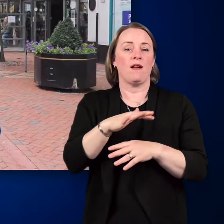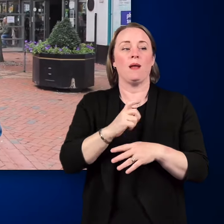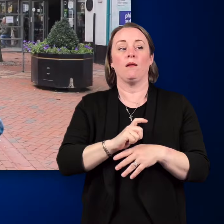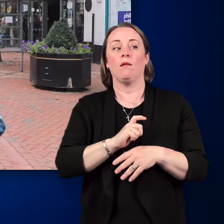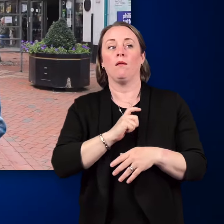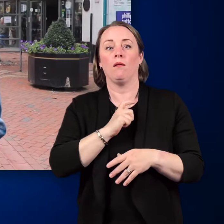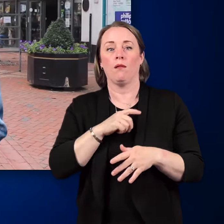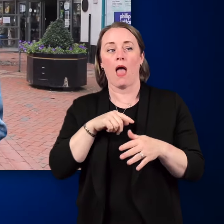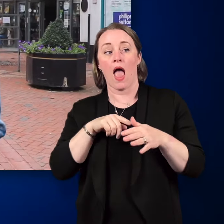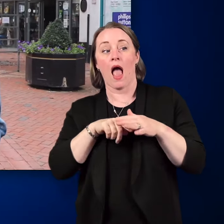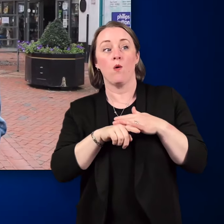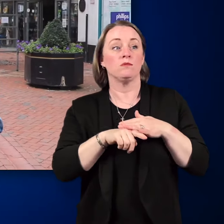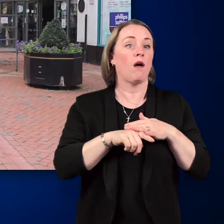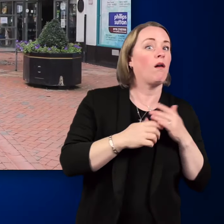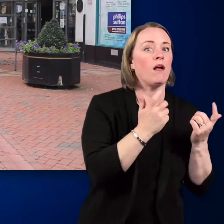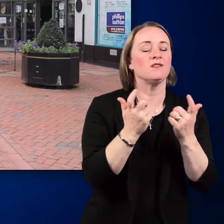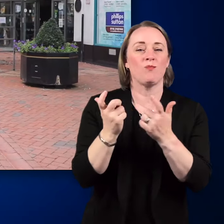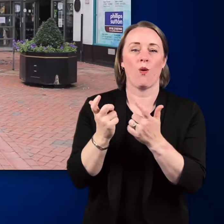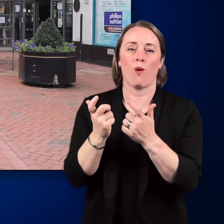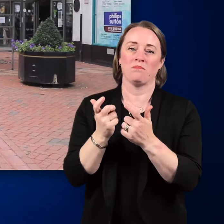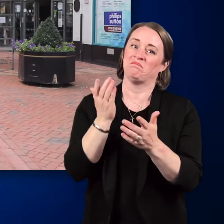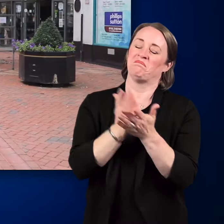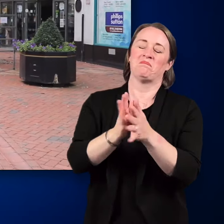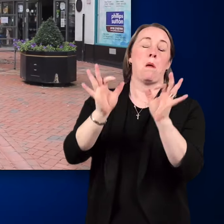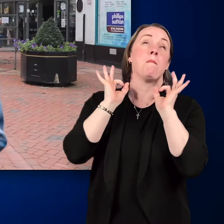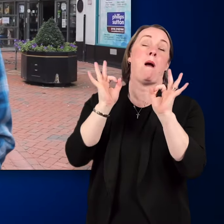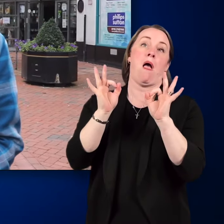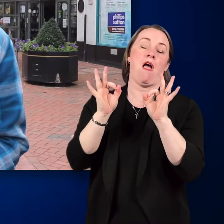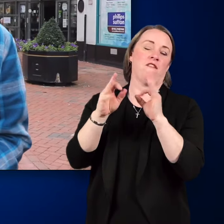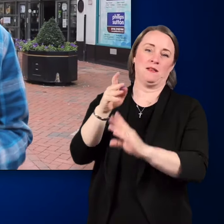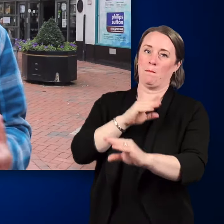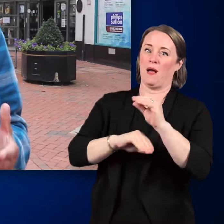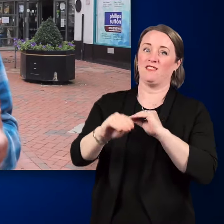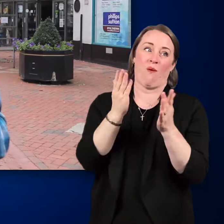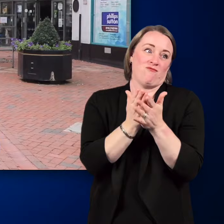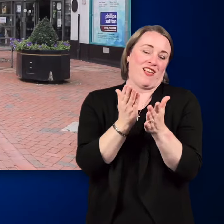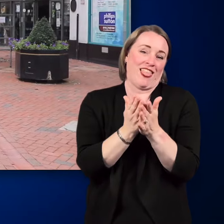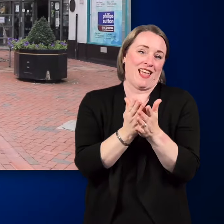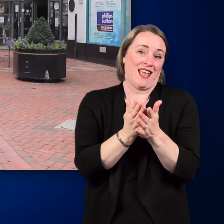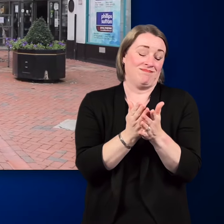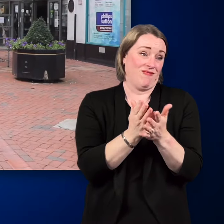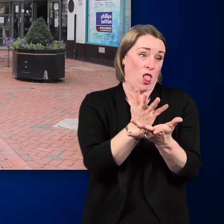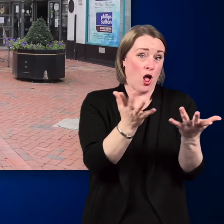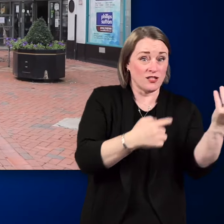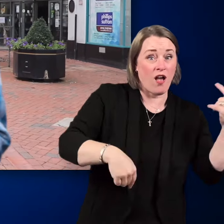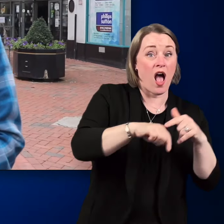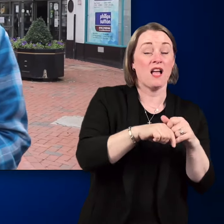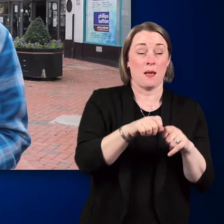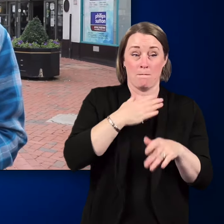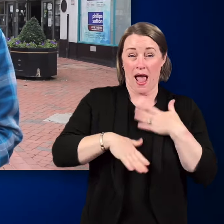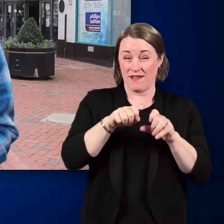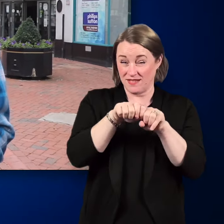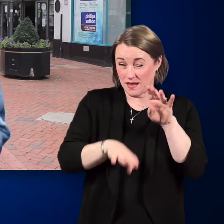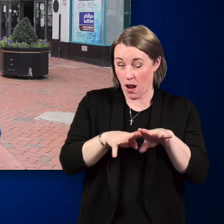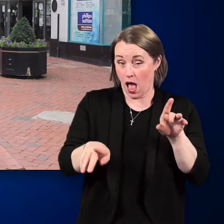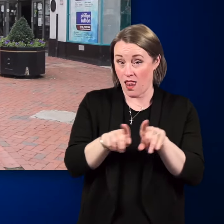an analogy that works on so many levels. I think many of us as Christians, we can see the world as